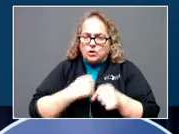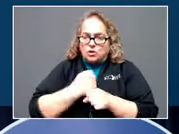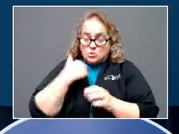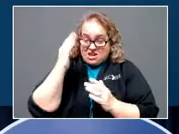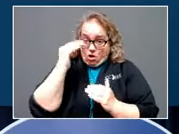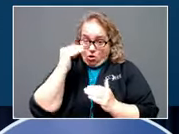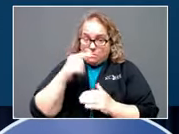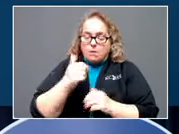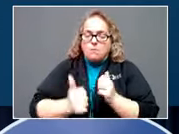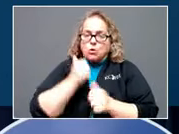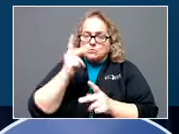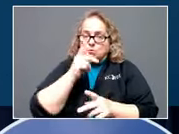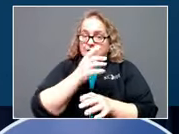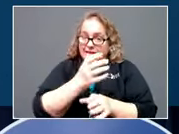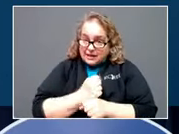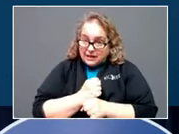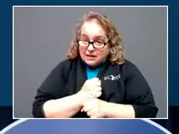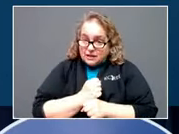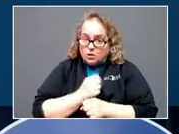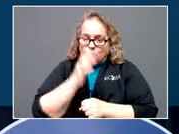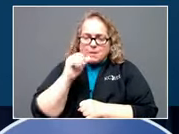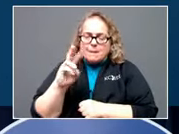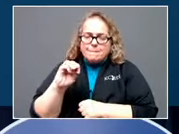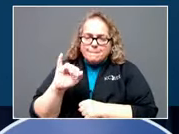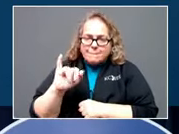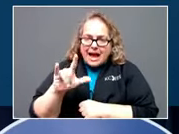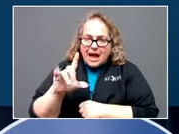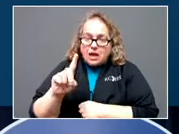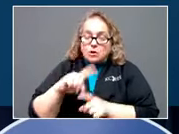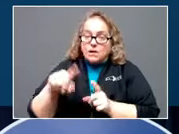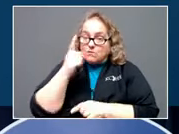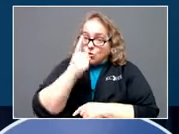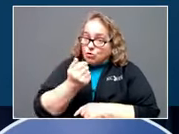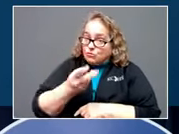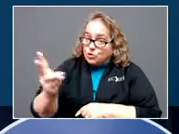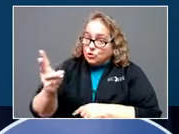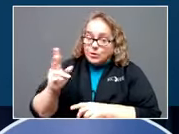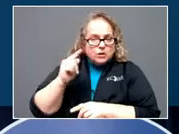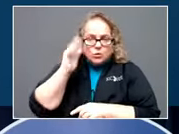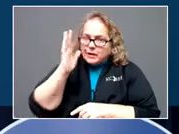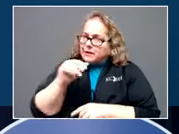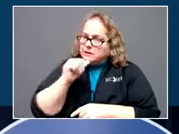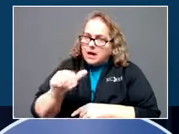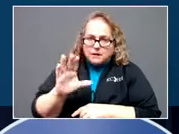people who get it, it will be mild, but for a number, it will not. And with that amount of cases, we are going to